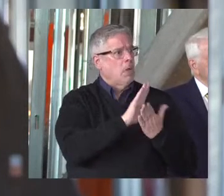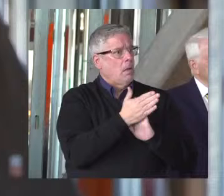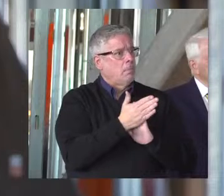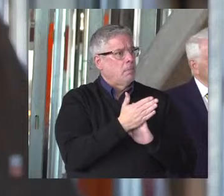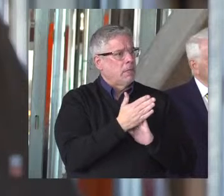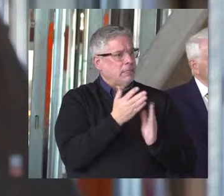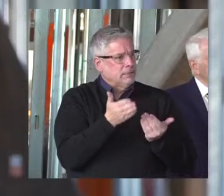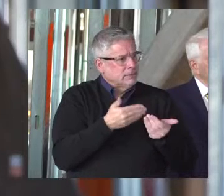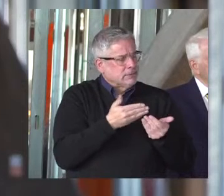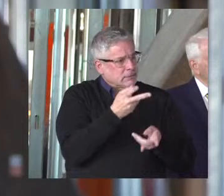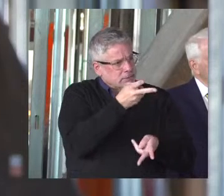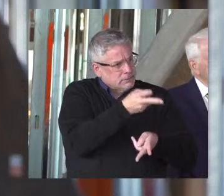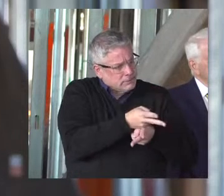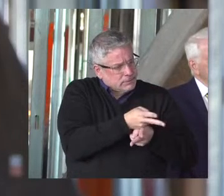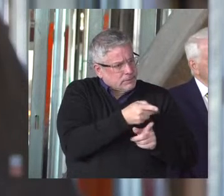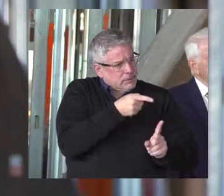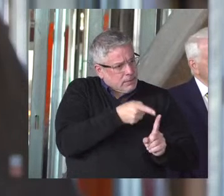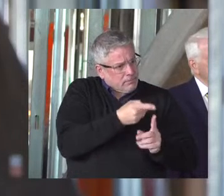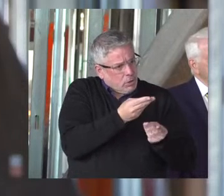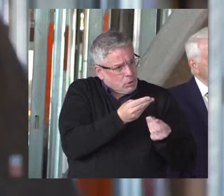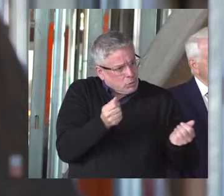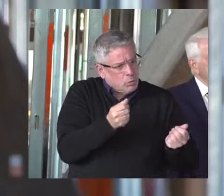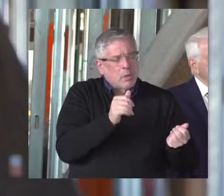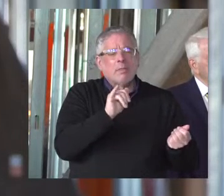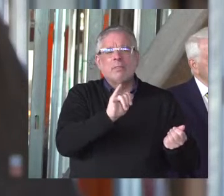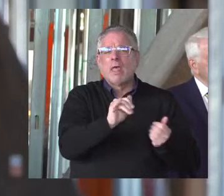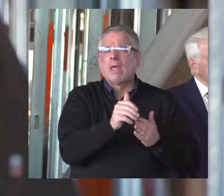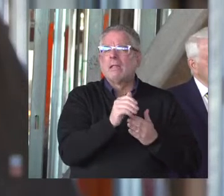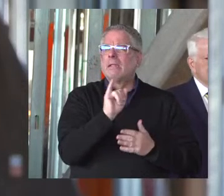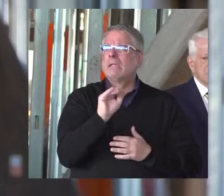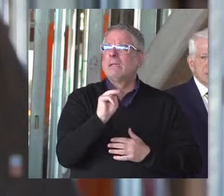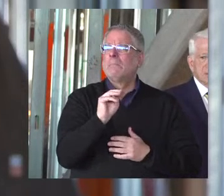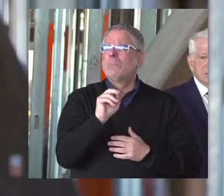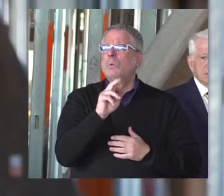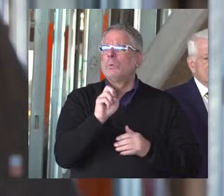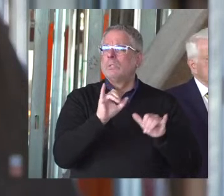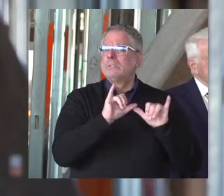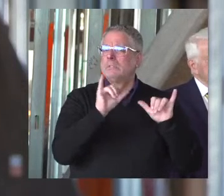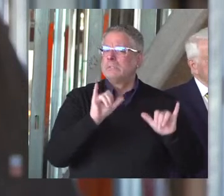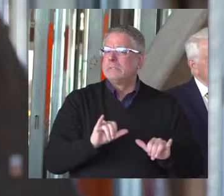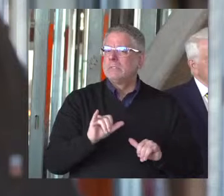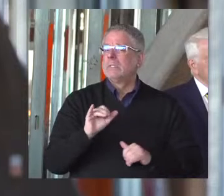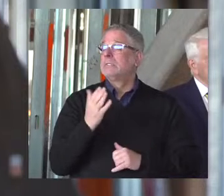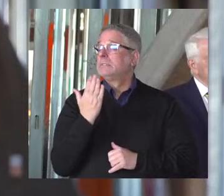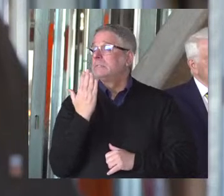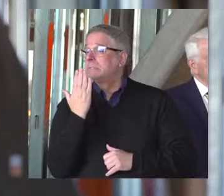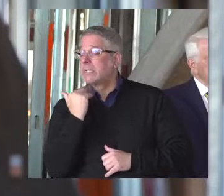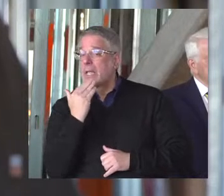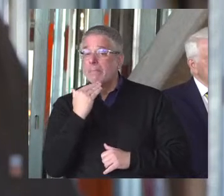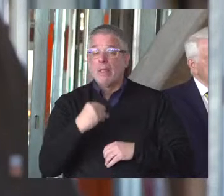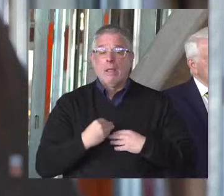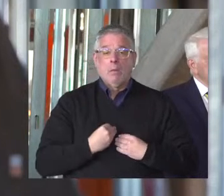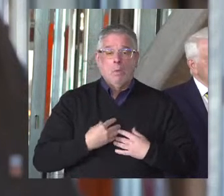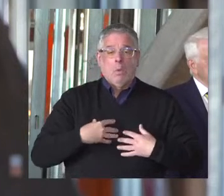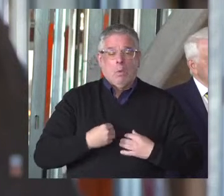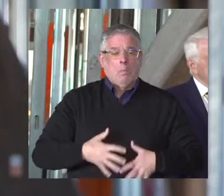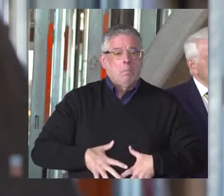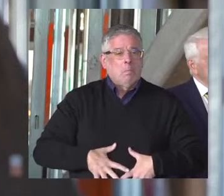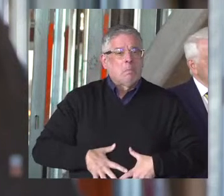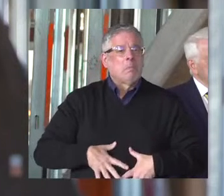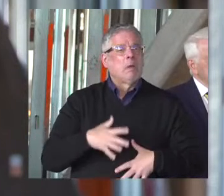if we had a greater insight into the immune system. Diseases as distinct as diabetes, inflammatory bowel